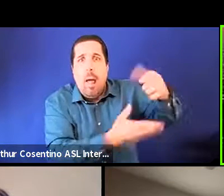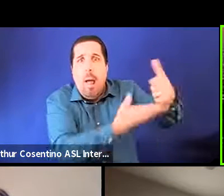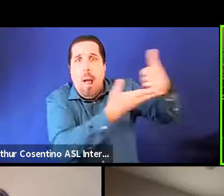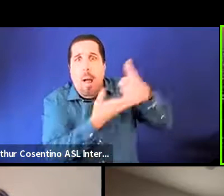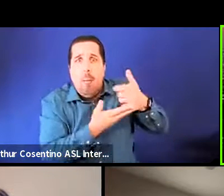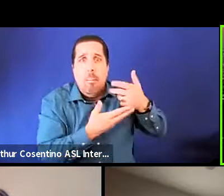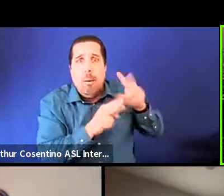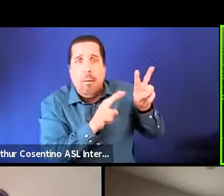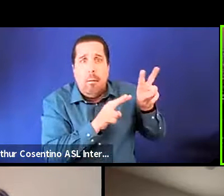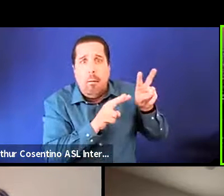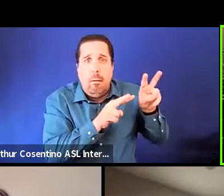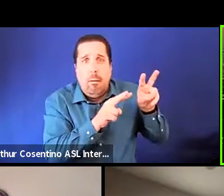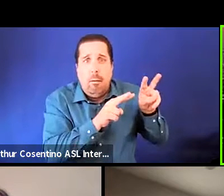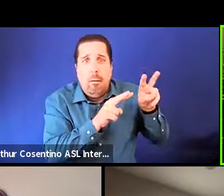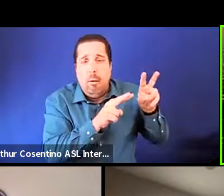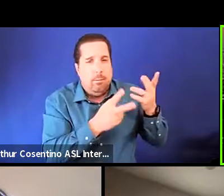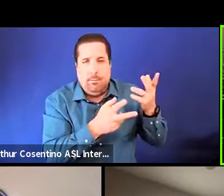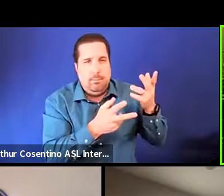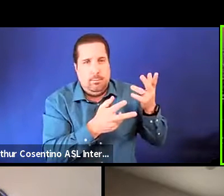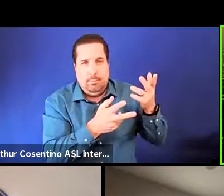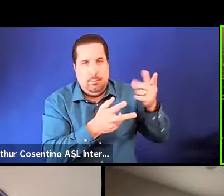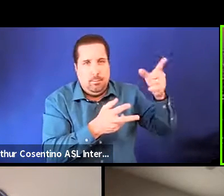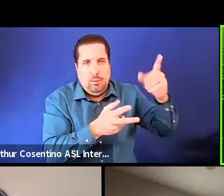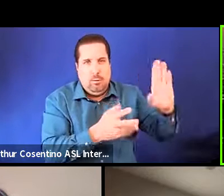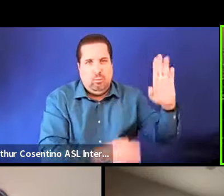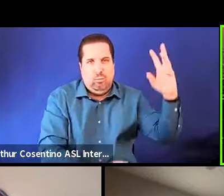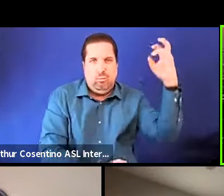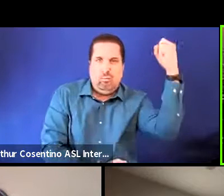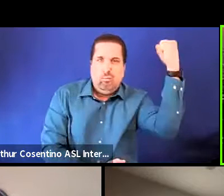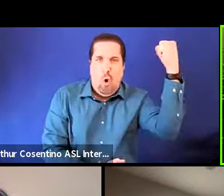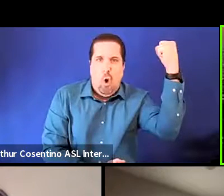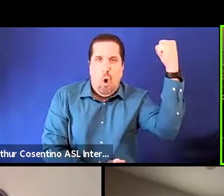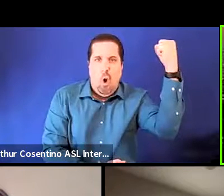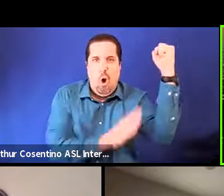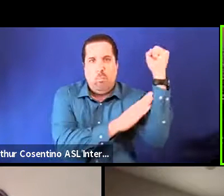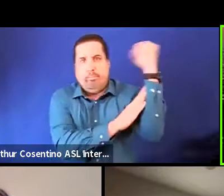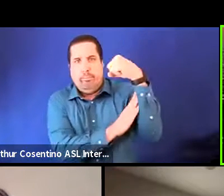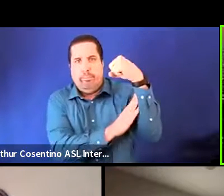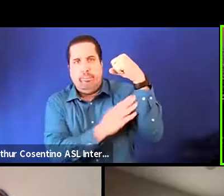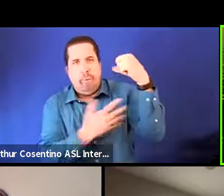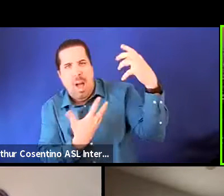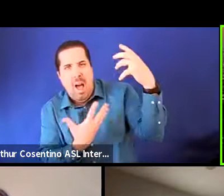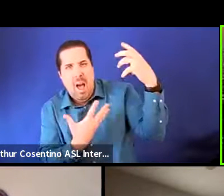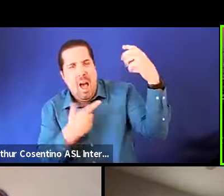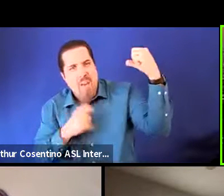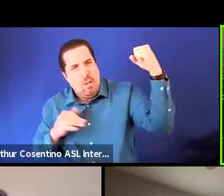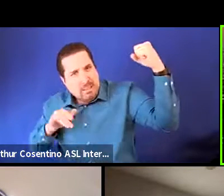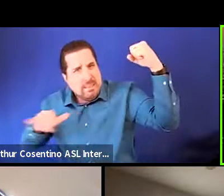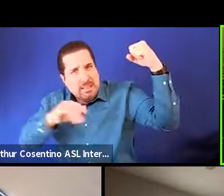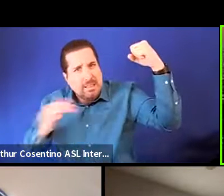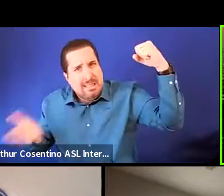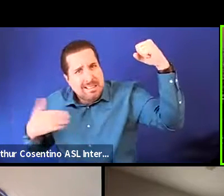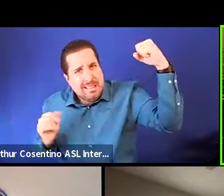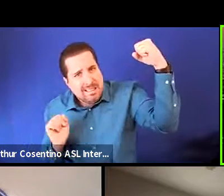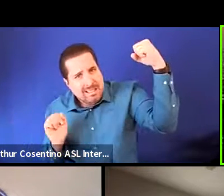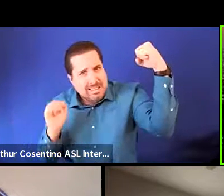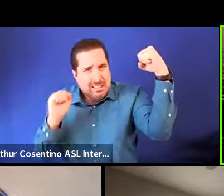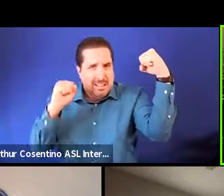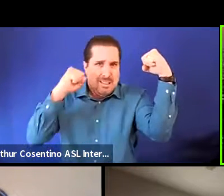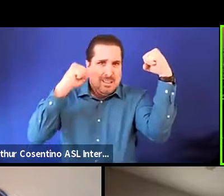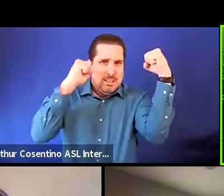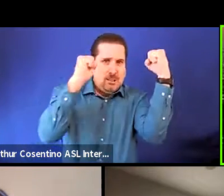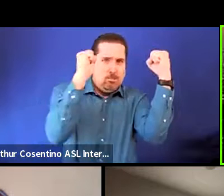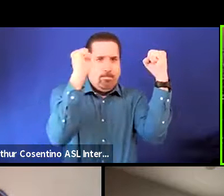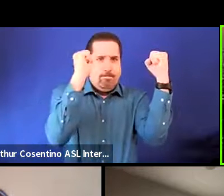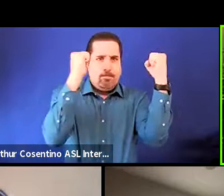want, right? That's an important thing that I've seen happen over and over again. So those are a lot of the things that come to mind on those